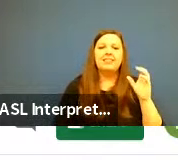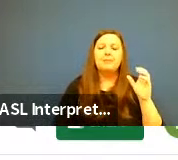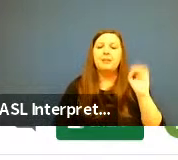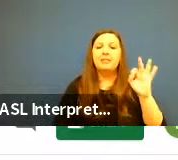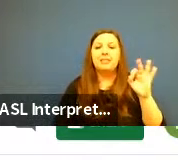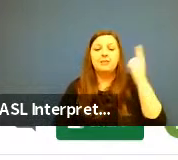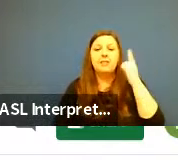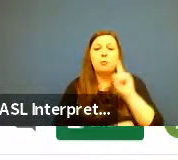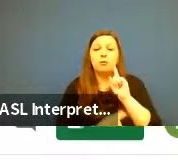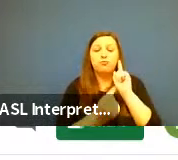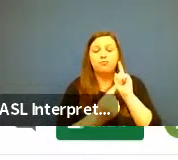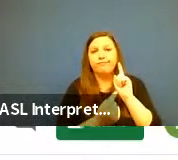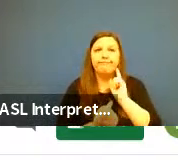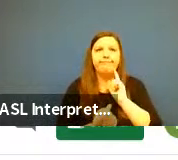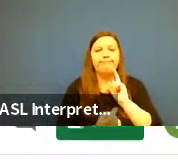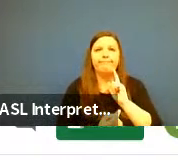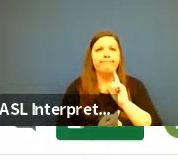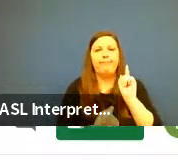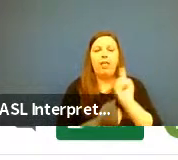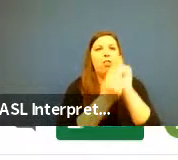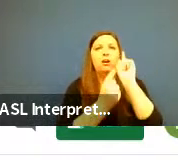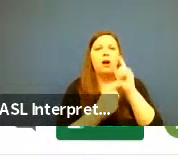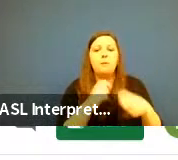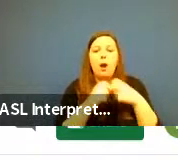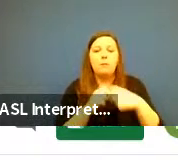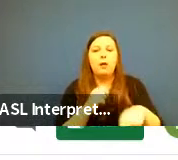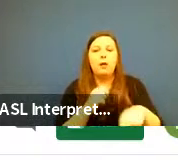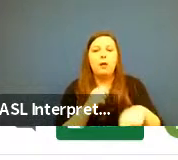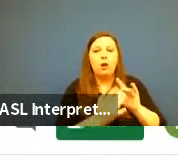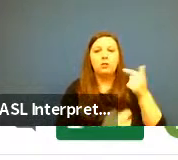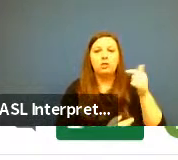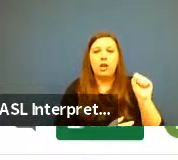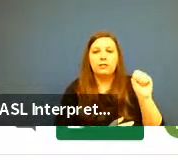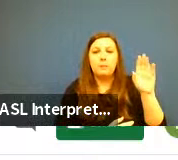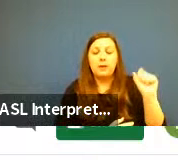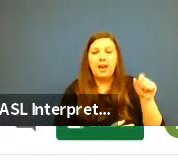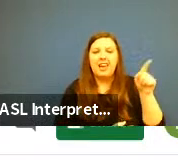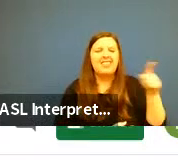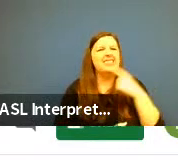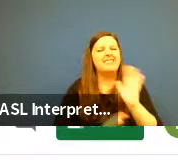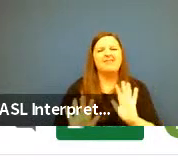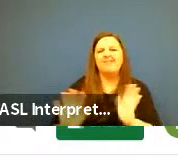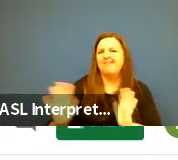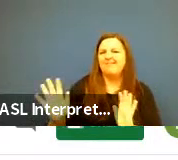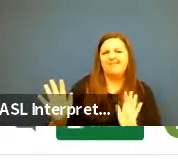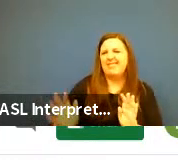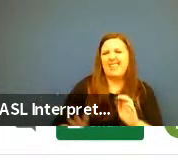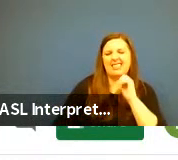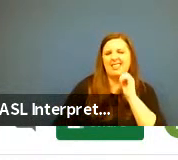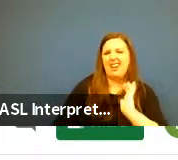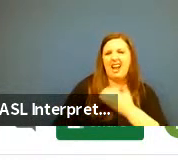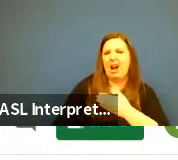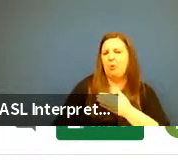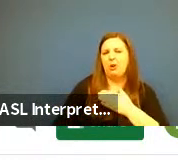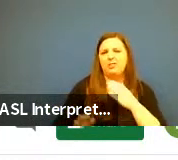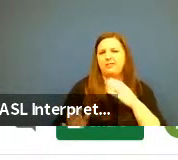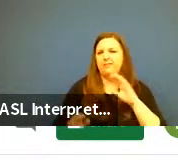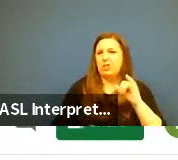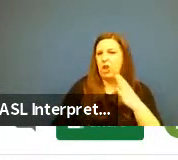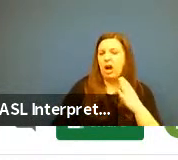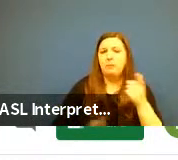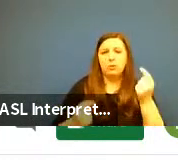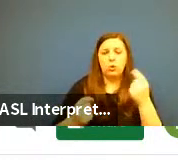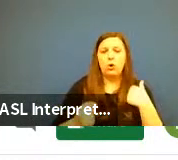into a problem with, if you contact GSBA and they say, well, you know what, that's not what we really do. What we do is we will bring in people to